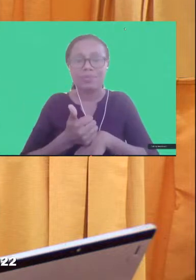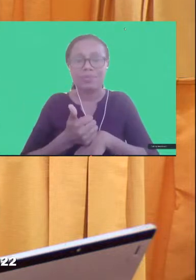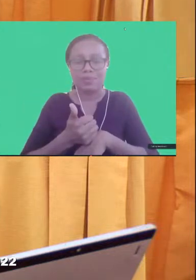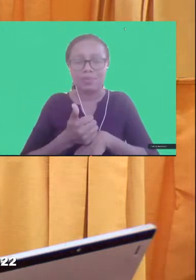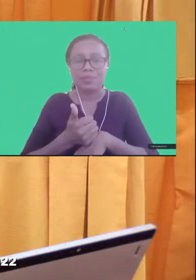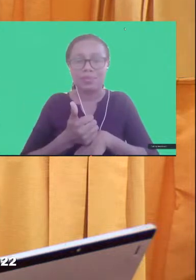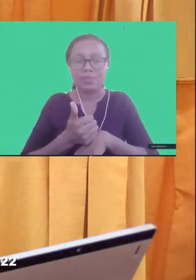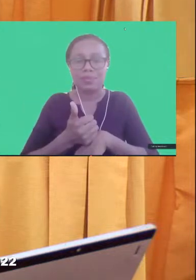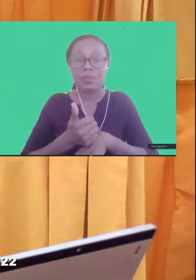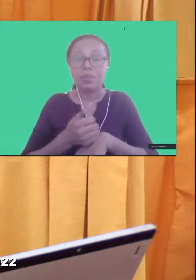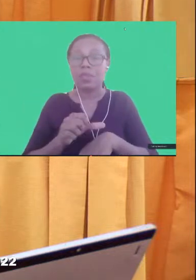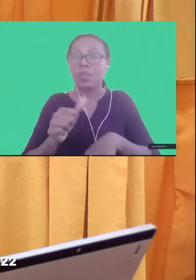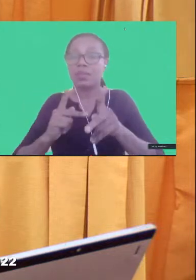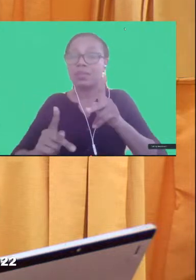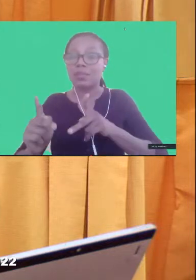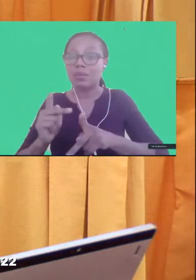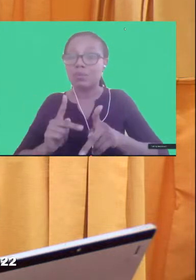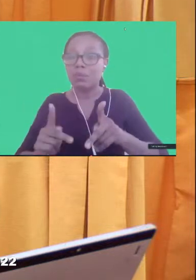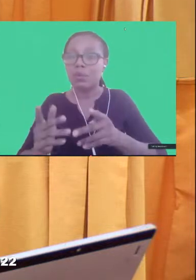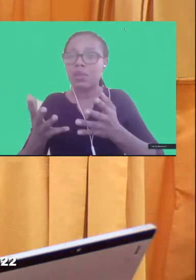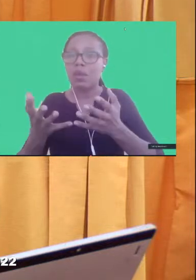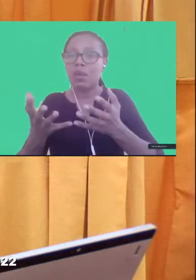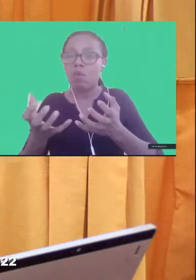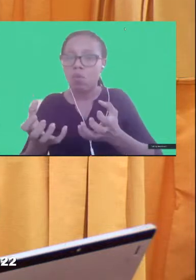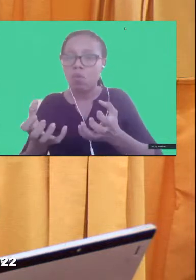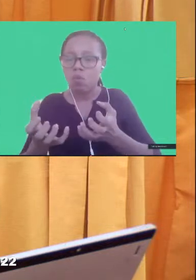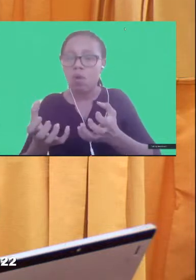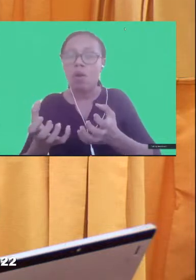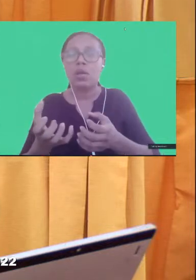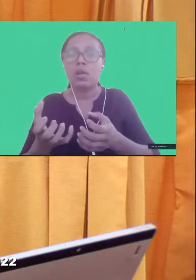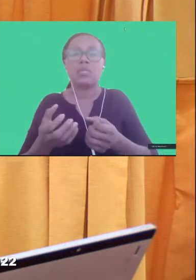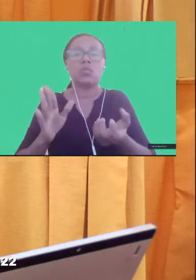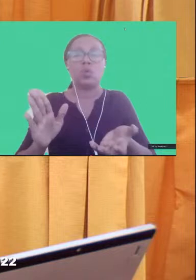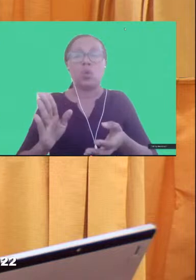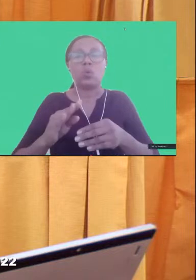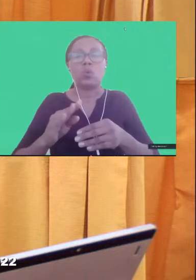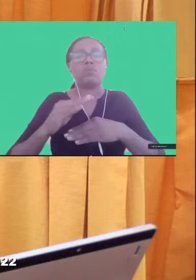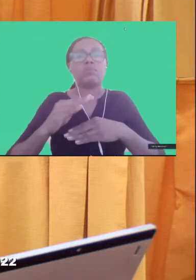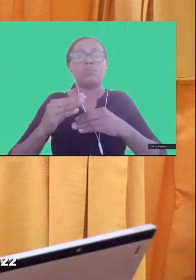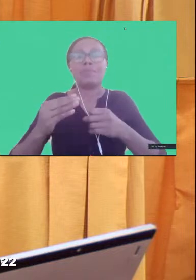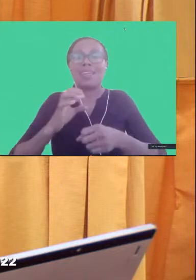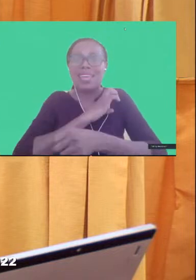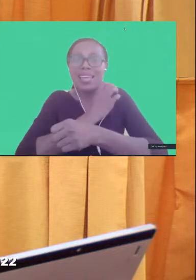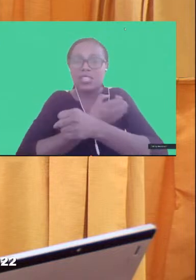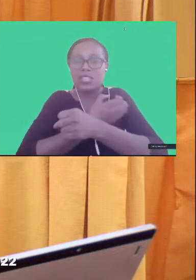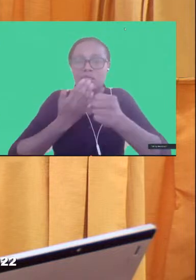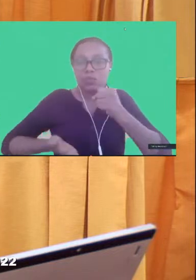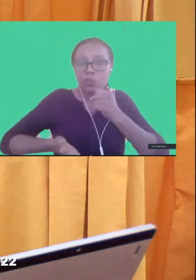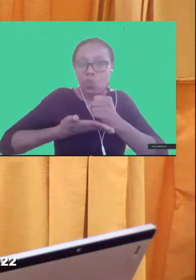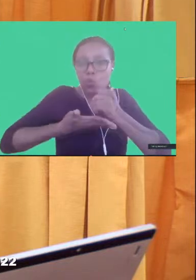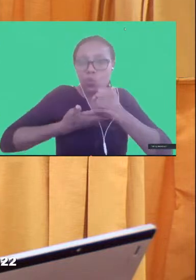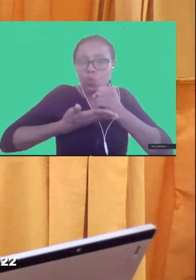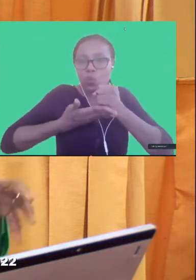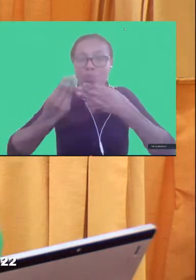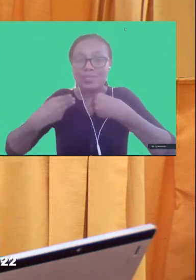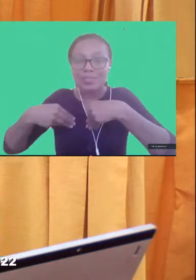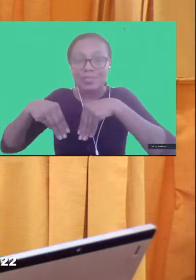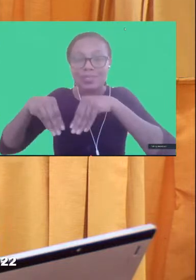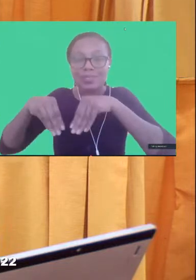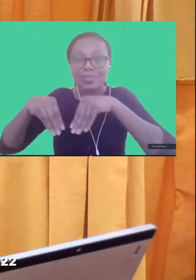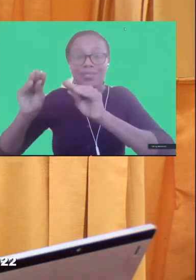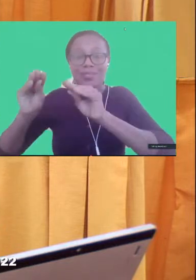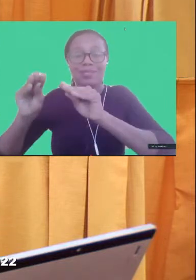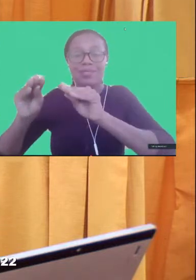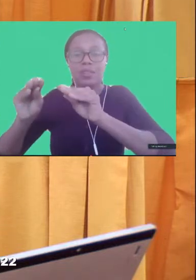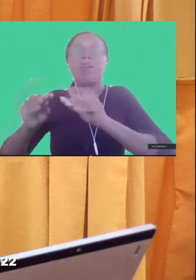in storage. So it's a number of consultancies that when you roll them up, they equate to